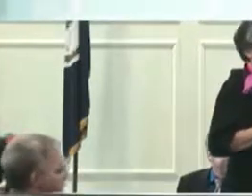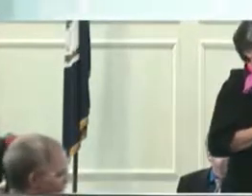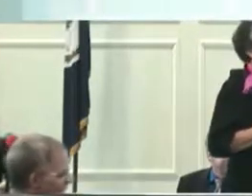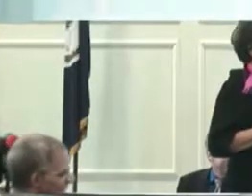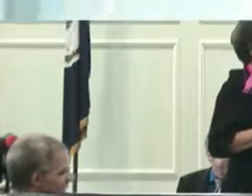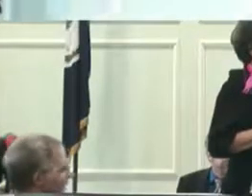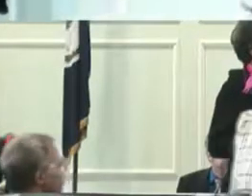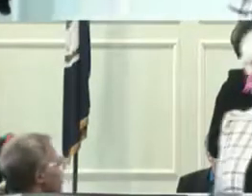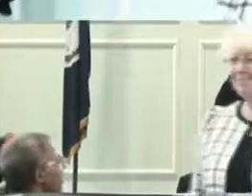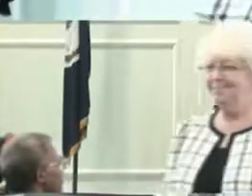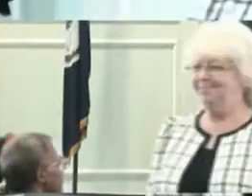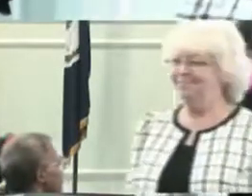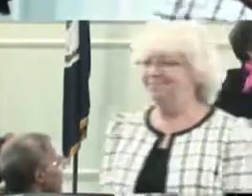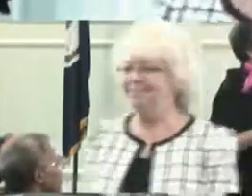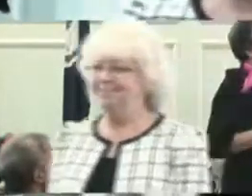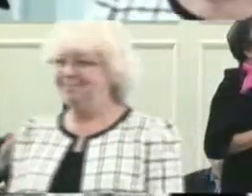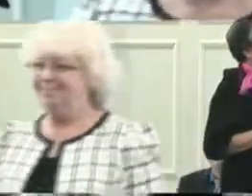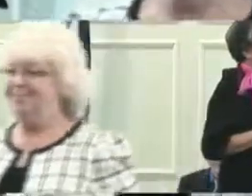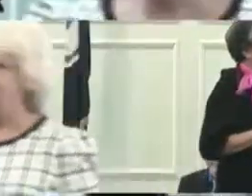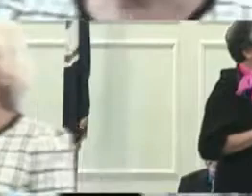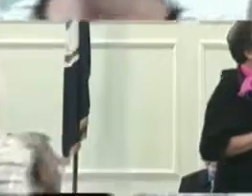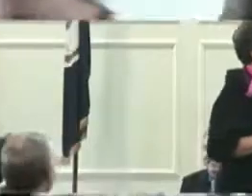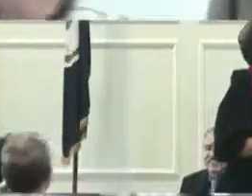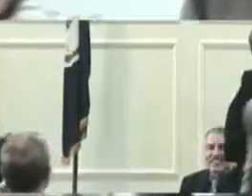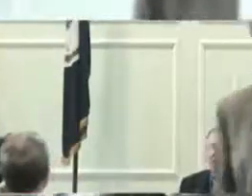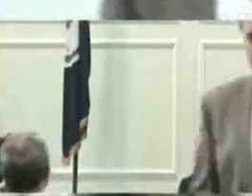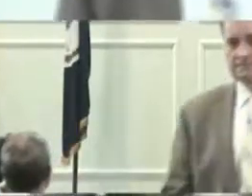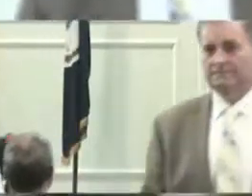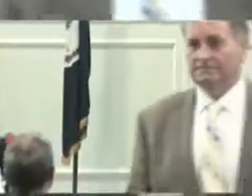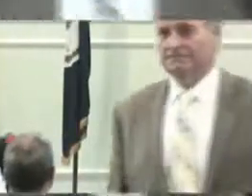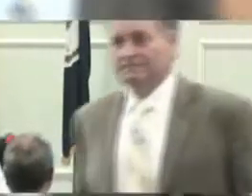Brother James Johnson, come up.